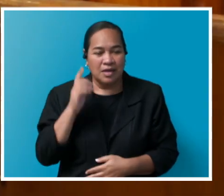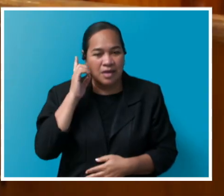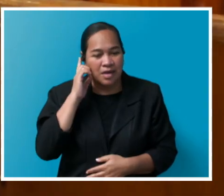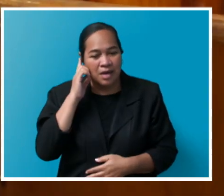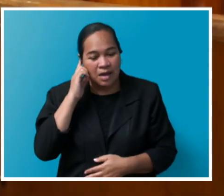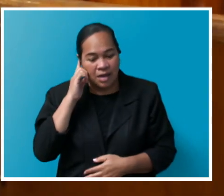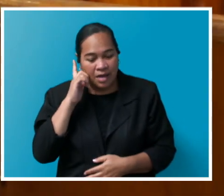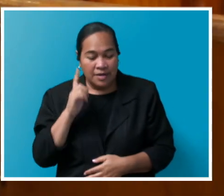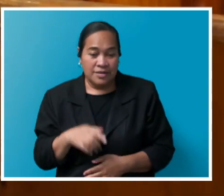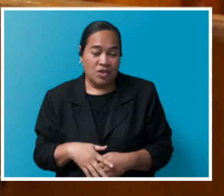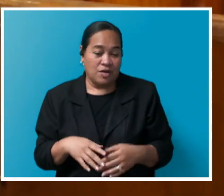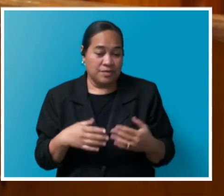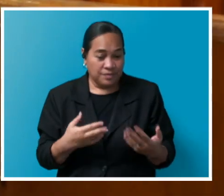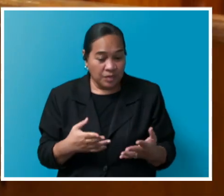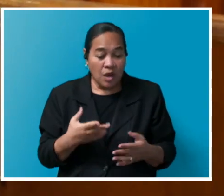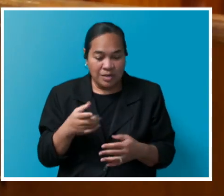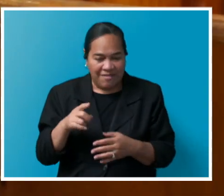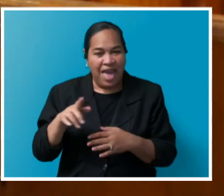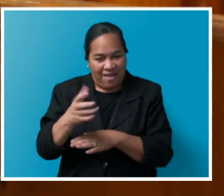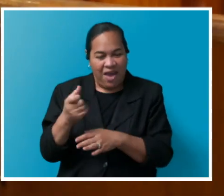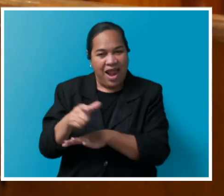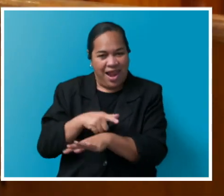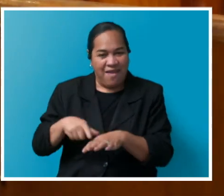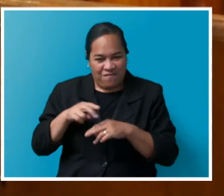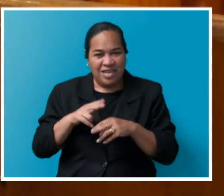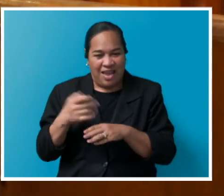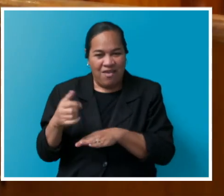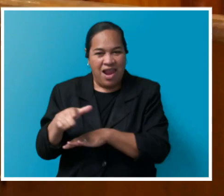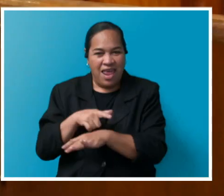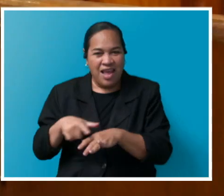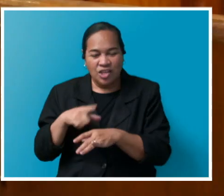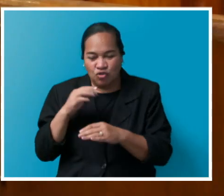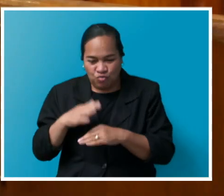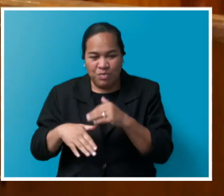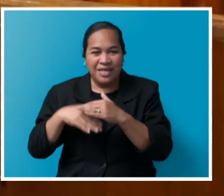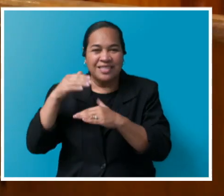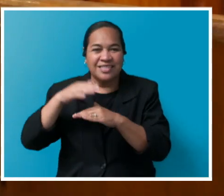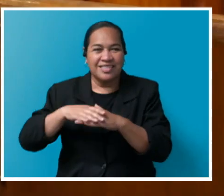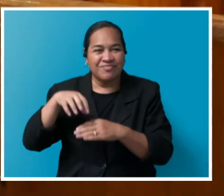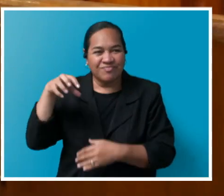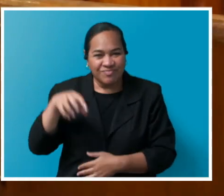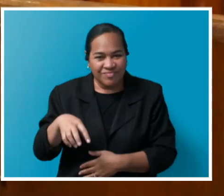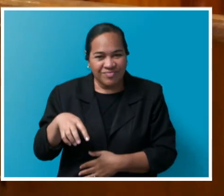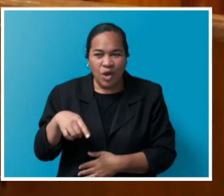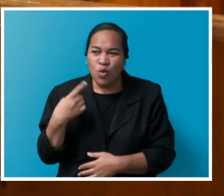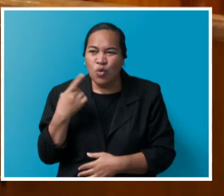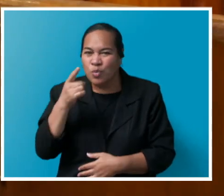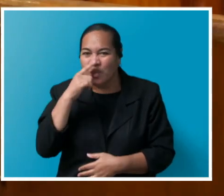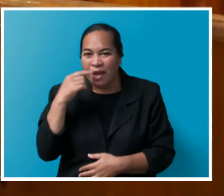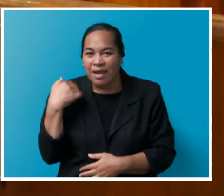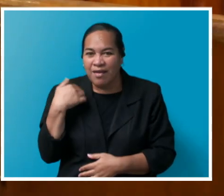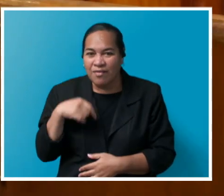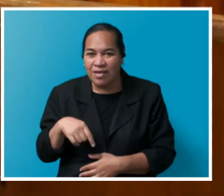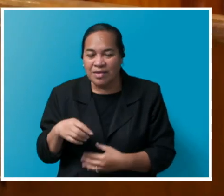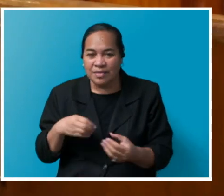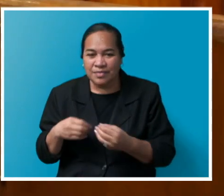aside a piece of land for the Solomon Islands to build their chancery, for which